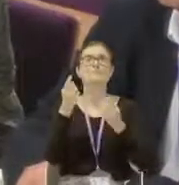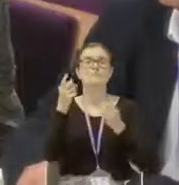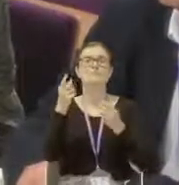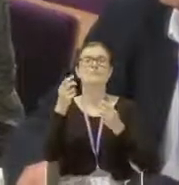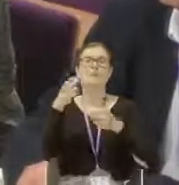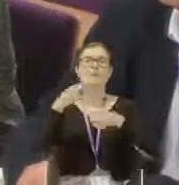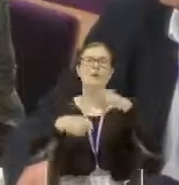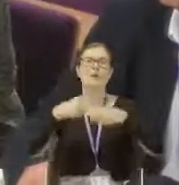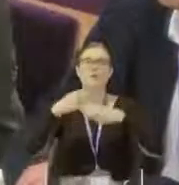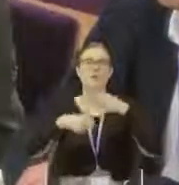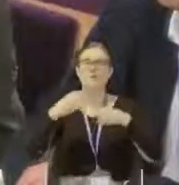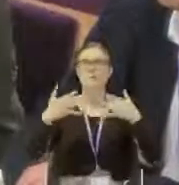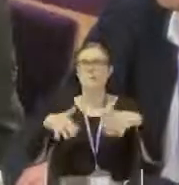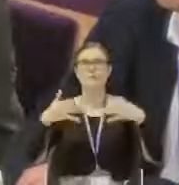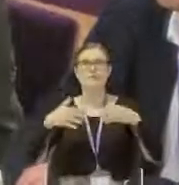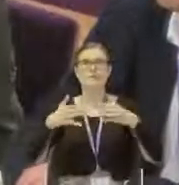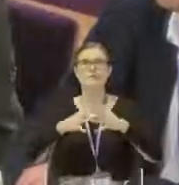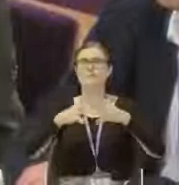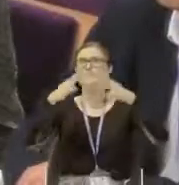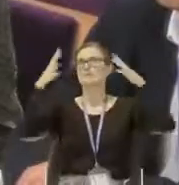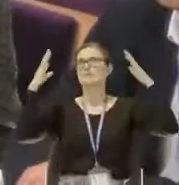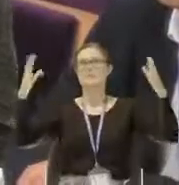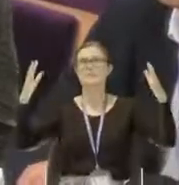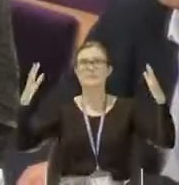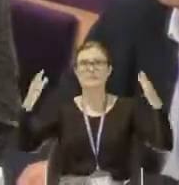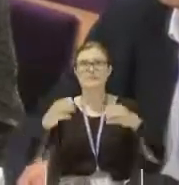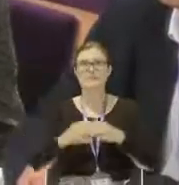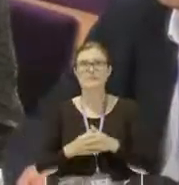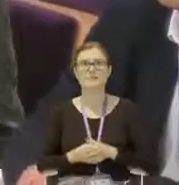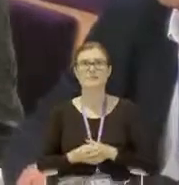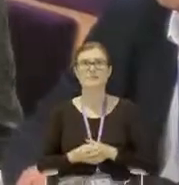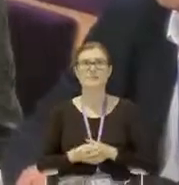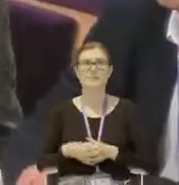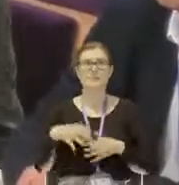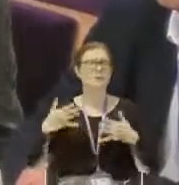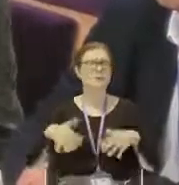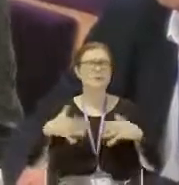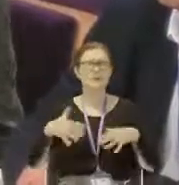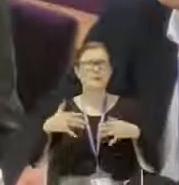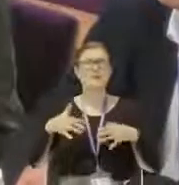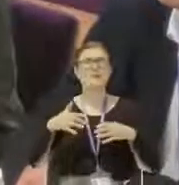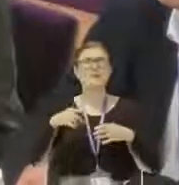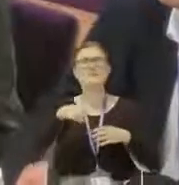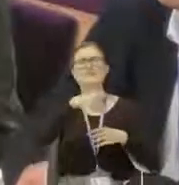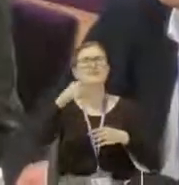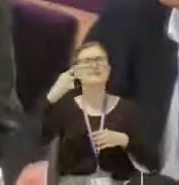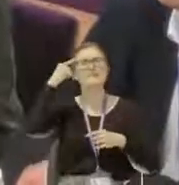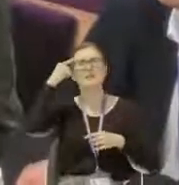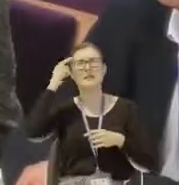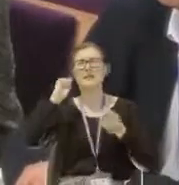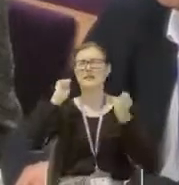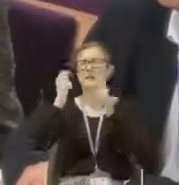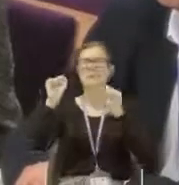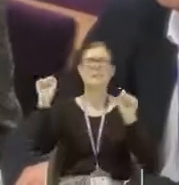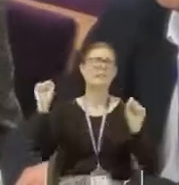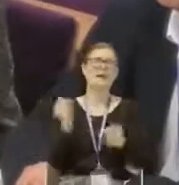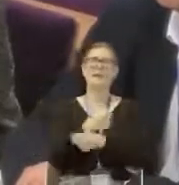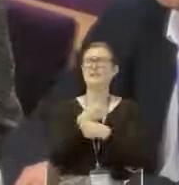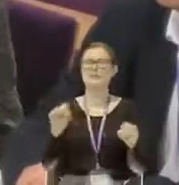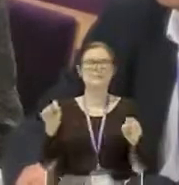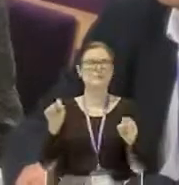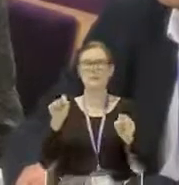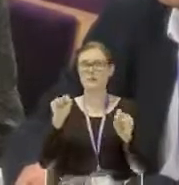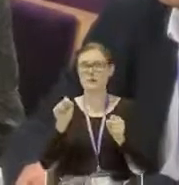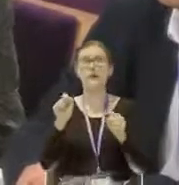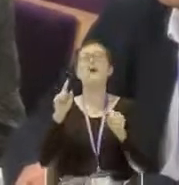anymore. We have seen how quickly the world could change its practices, its behaviors, its infrastructure to protect its citizens